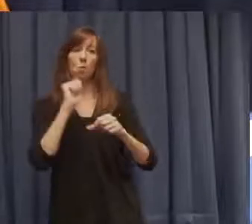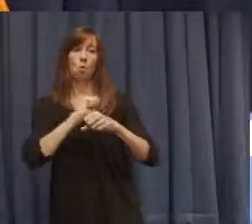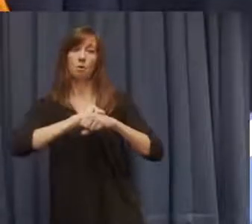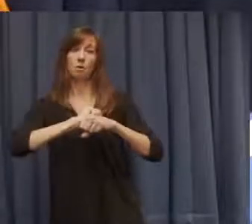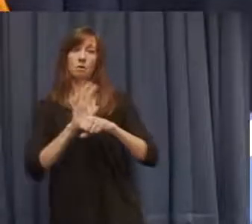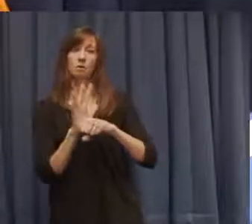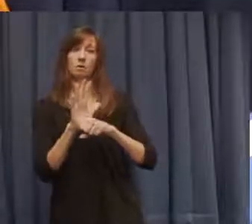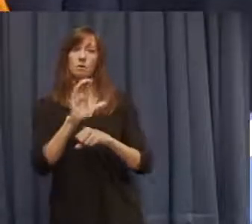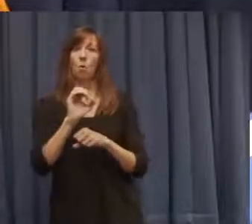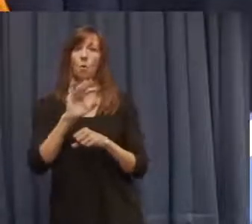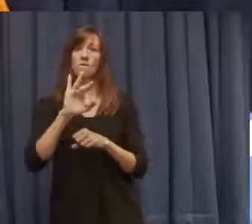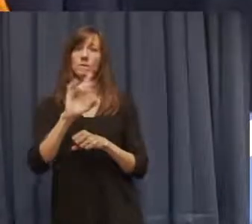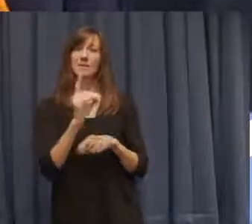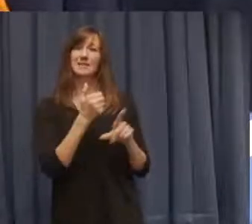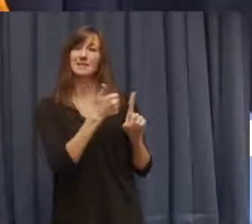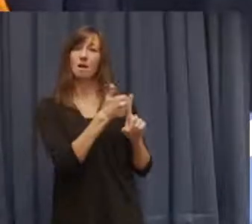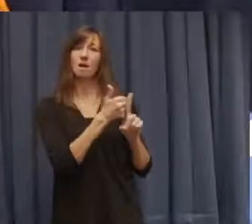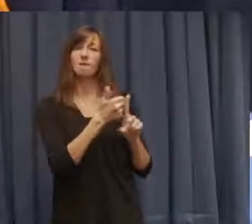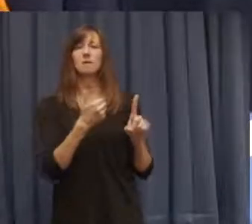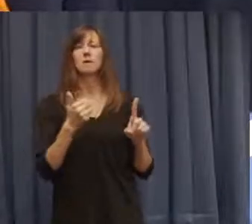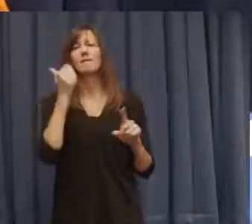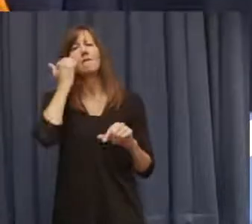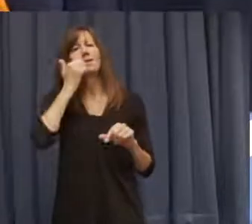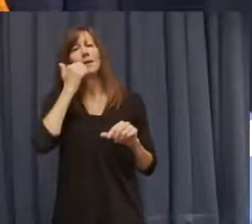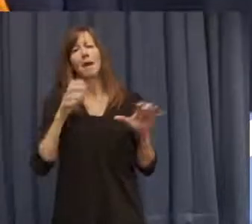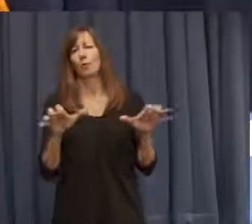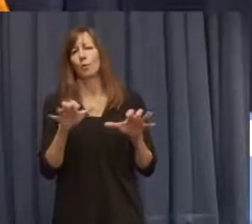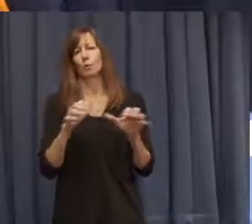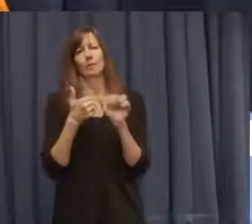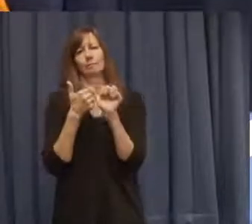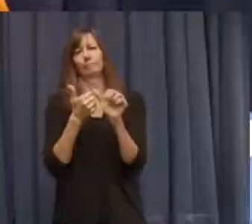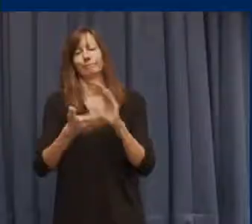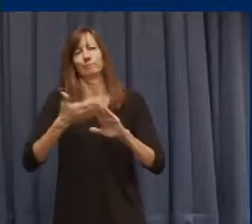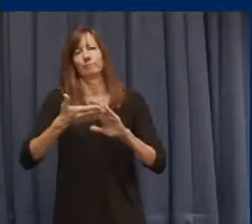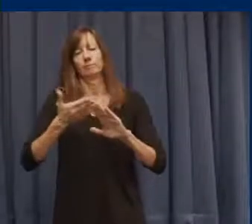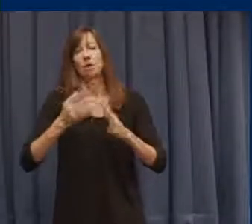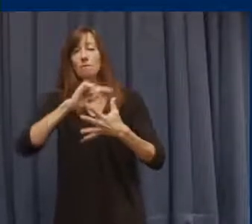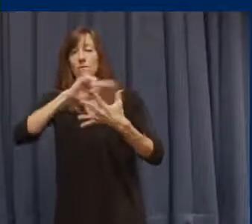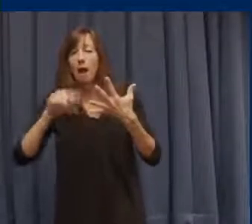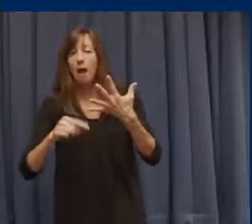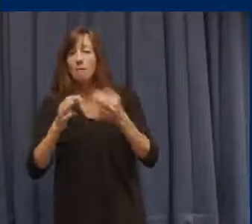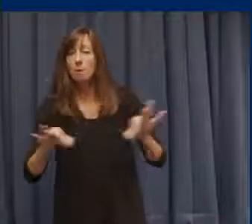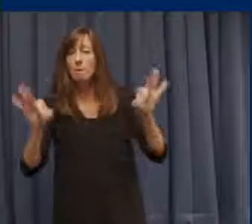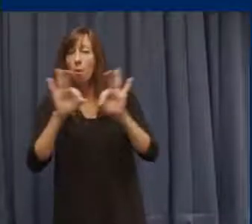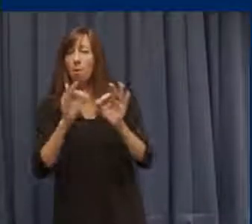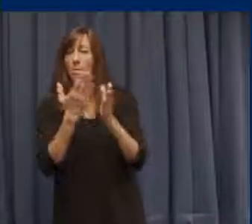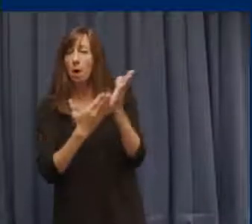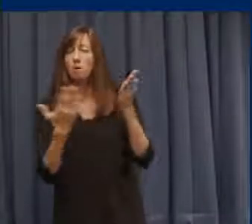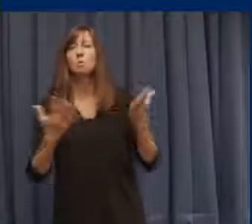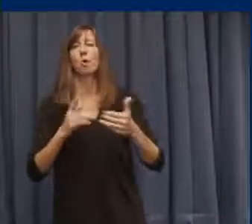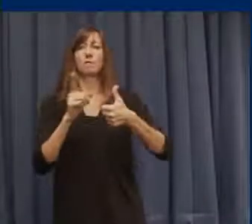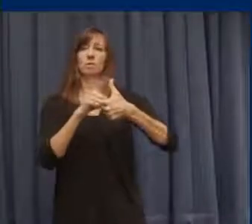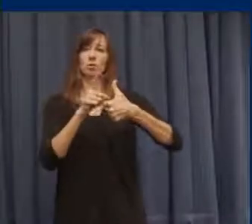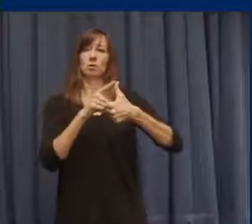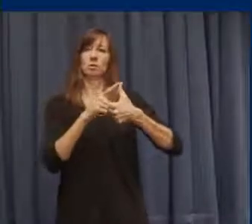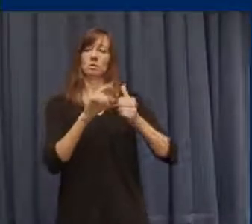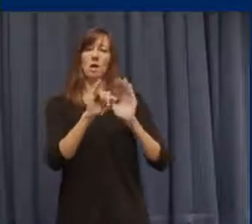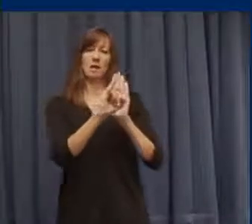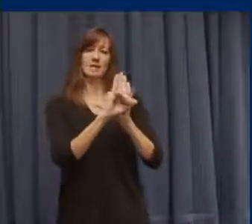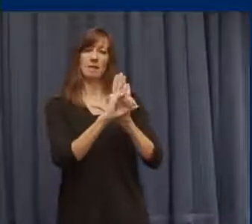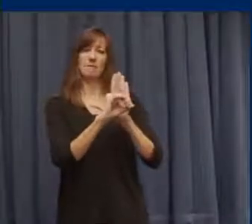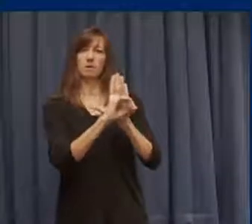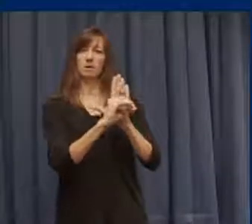there are 5 key pieces to that. Number 1 is identifying new cases. That's about our